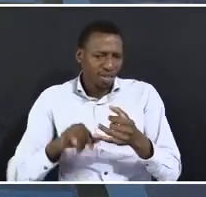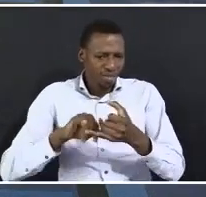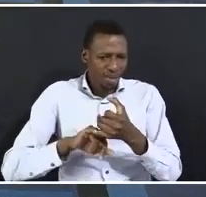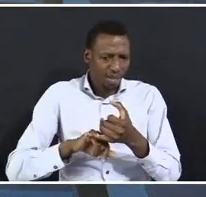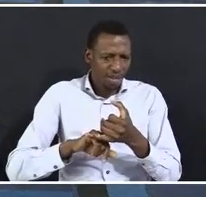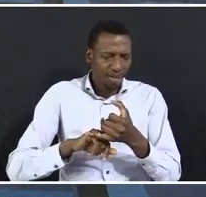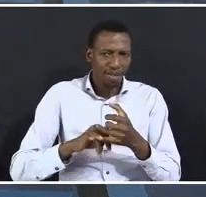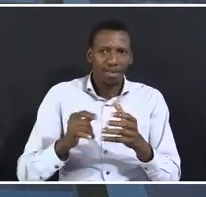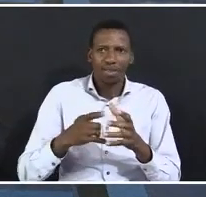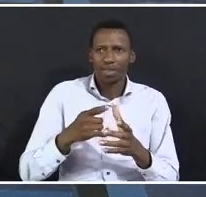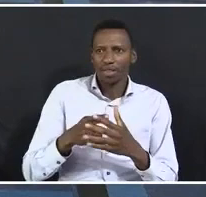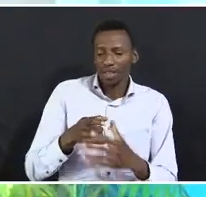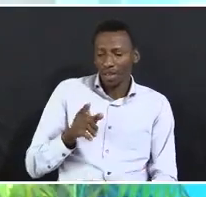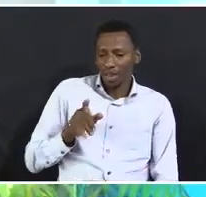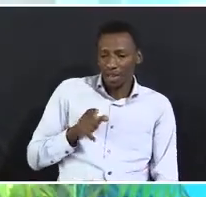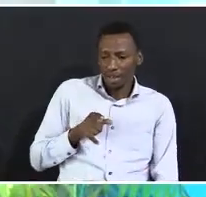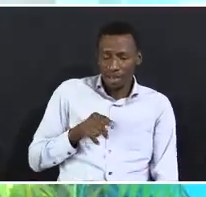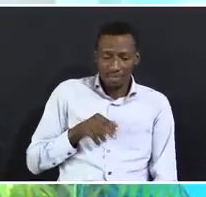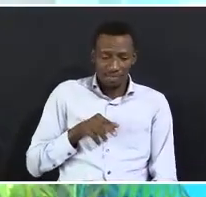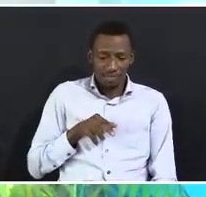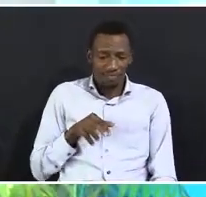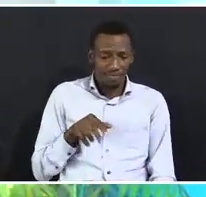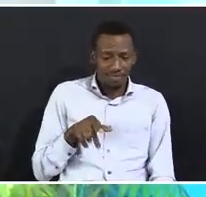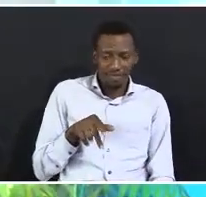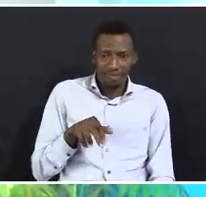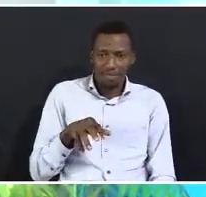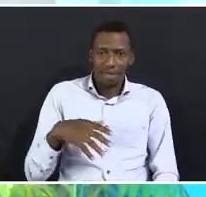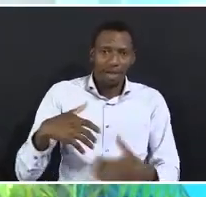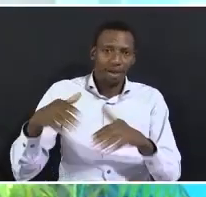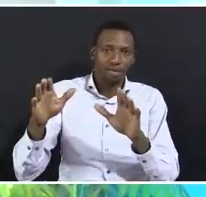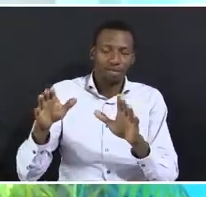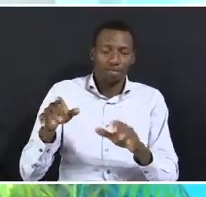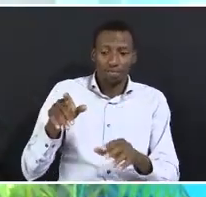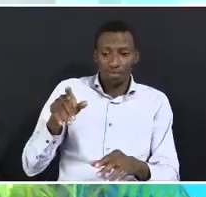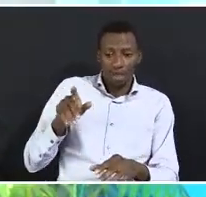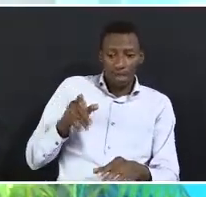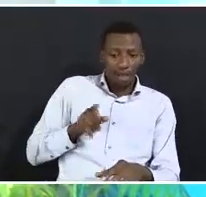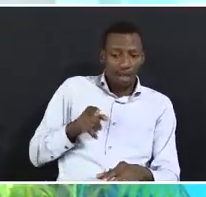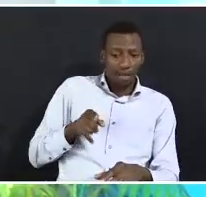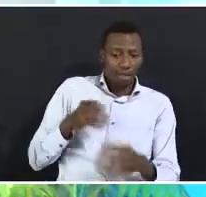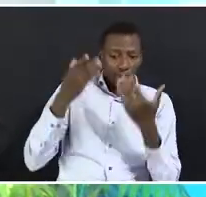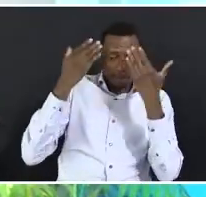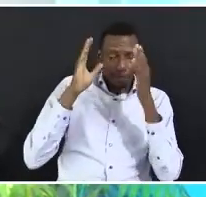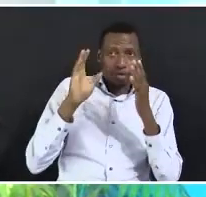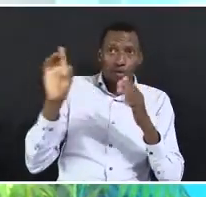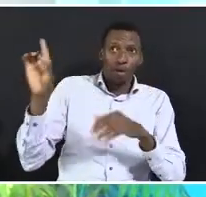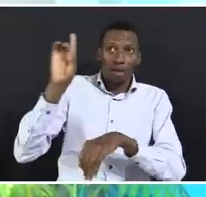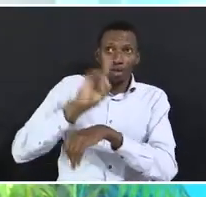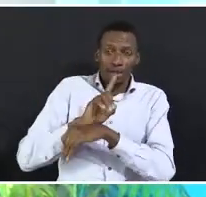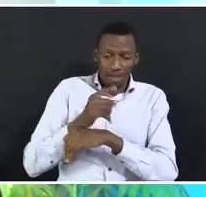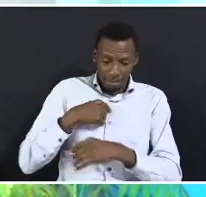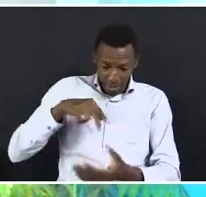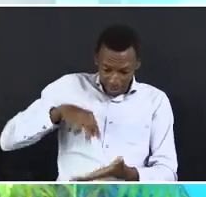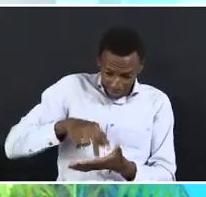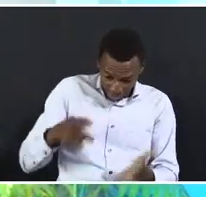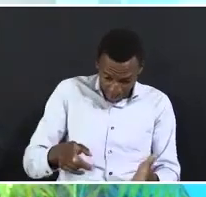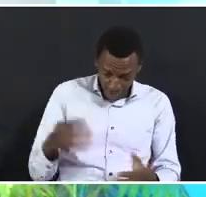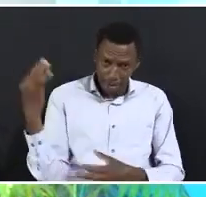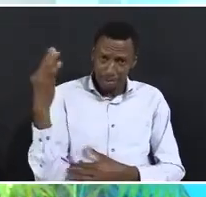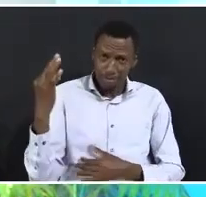And the lady walked away. The lady did not know that one day I will stand here to preach in suit.